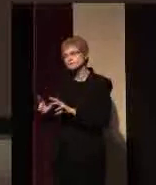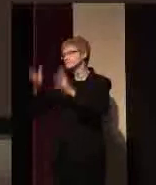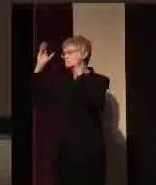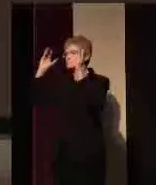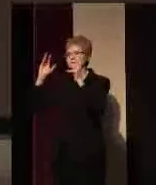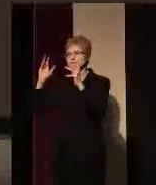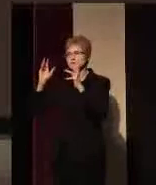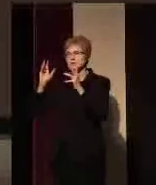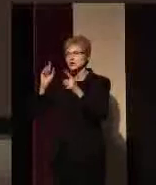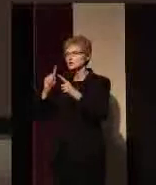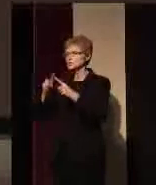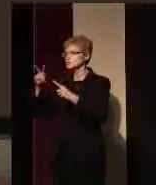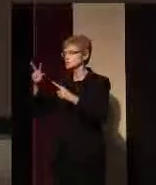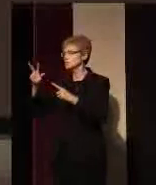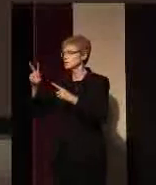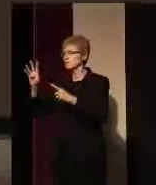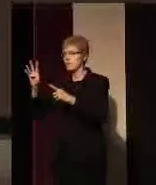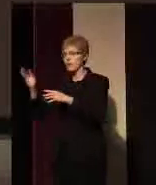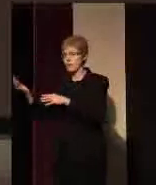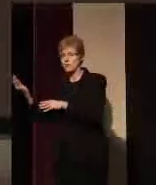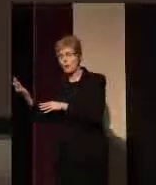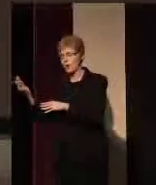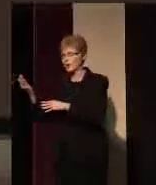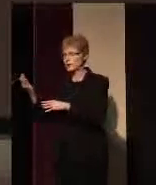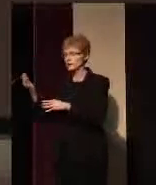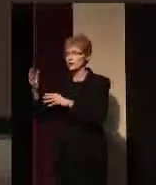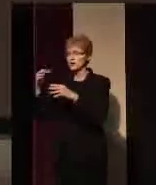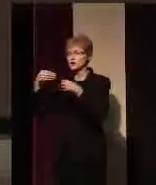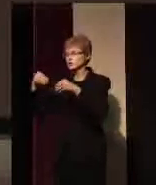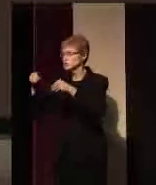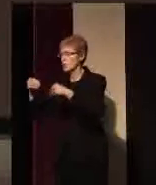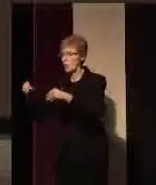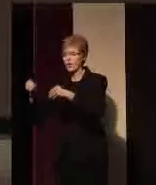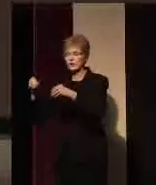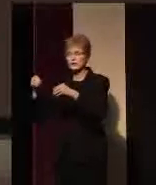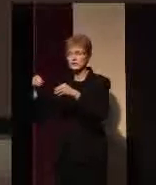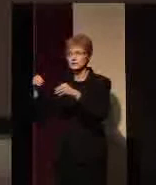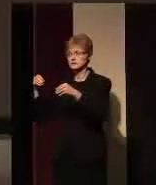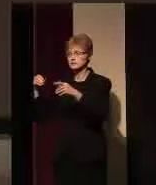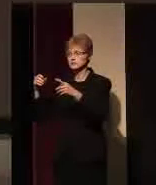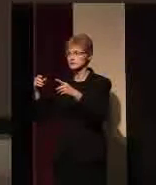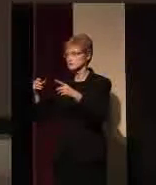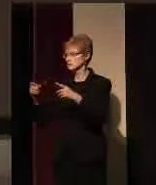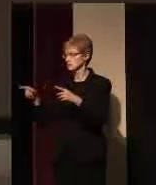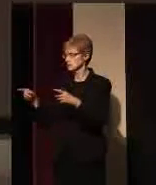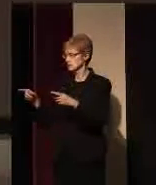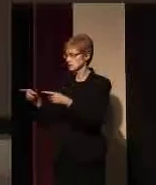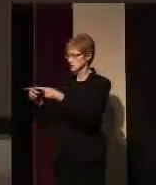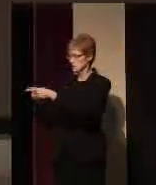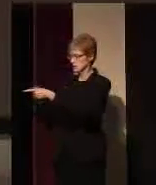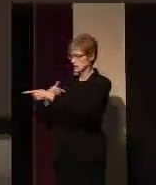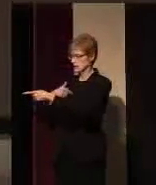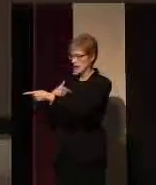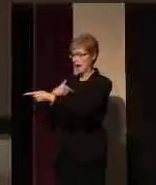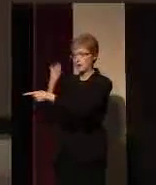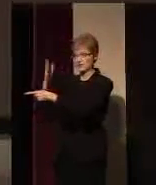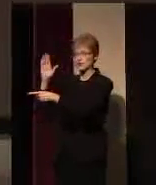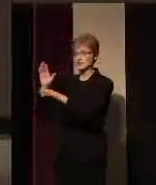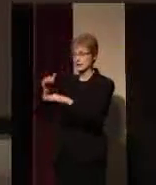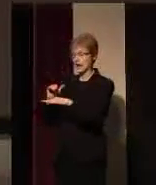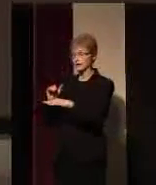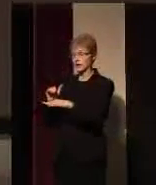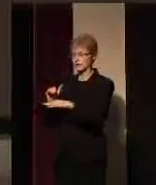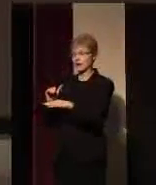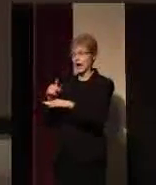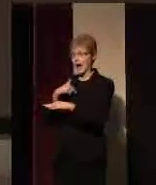night till 2, 3, 4 in the morning as stores and places? Pardon me? I was there Sunday night. Oh, I was there. I was getting shot